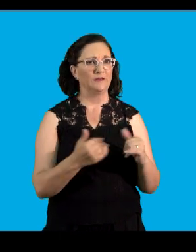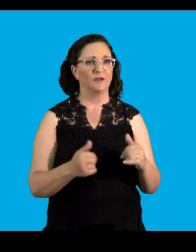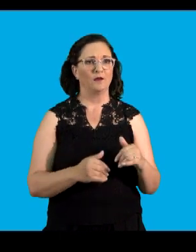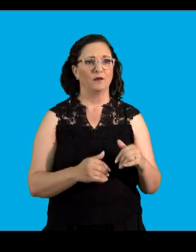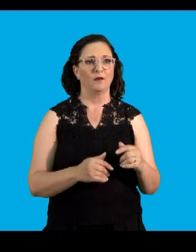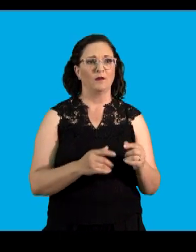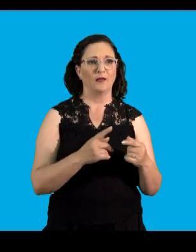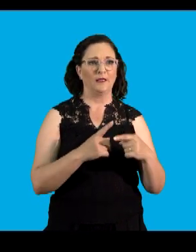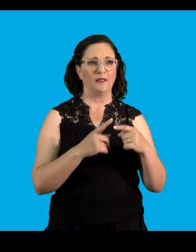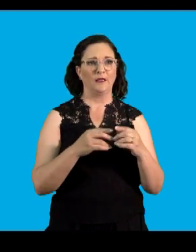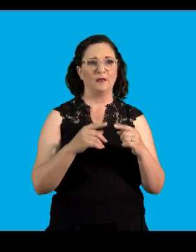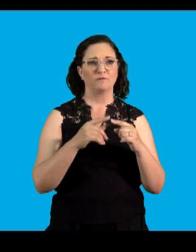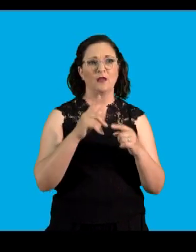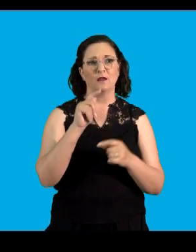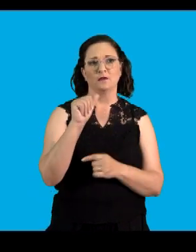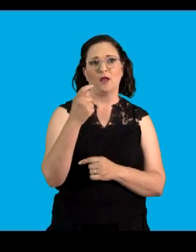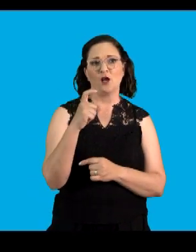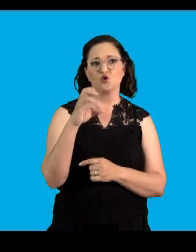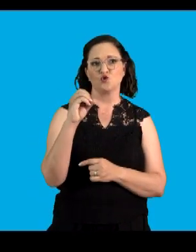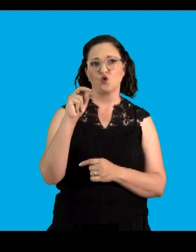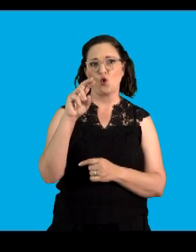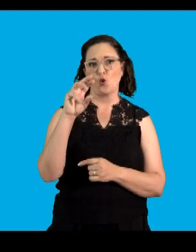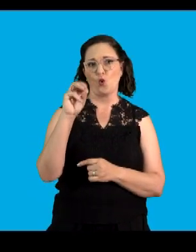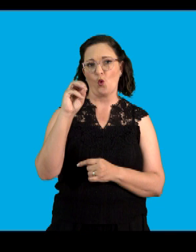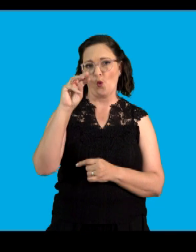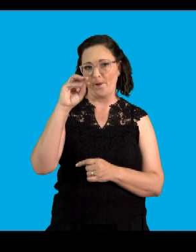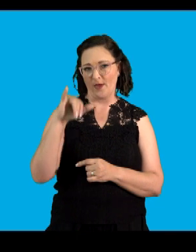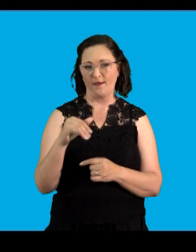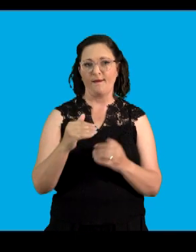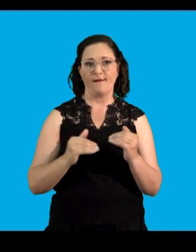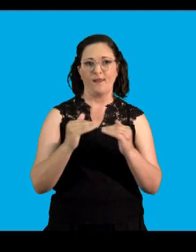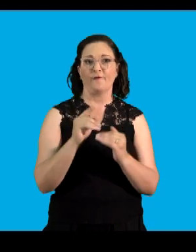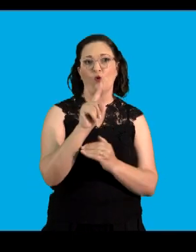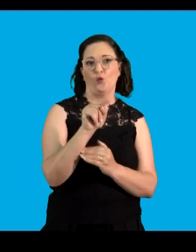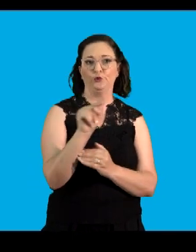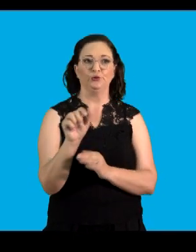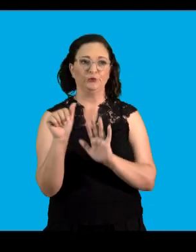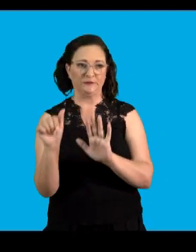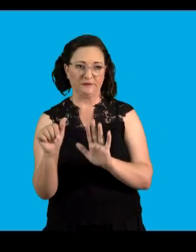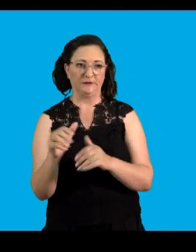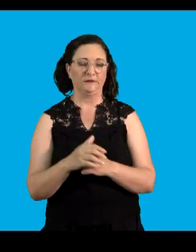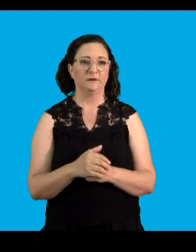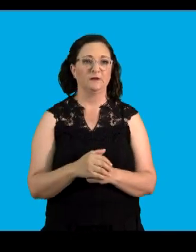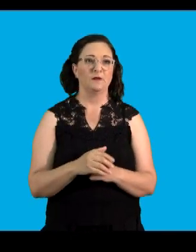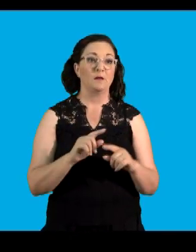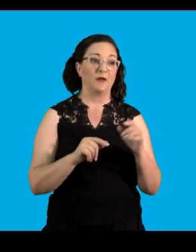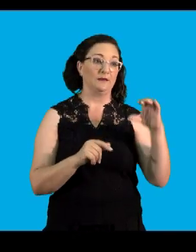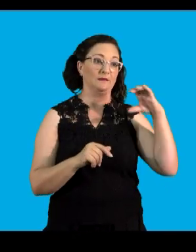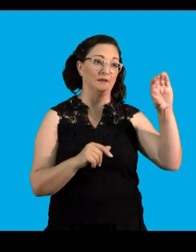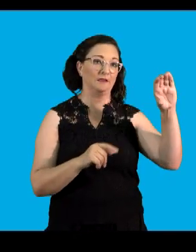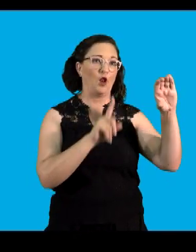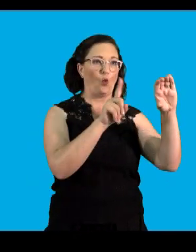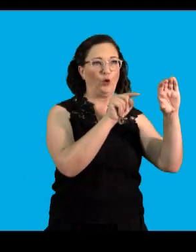to 6 in your section B. Don't forget in section A, which is level 1 or 2, or level 1 to 2. Right,